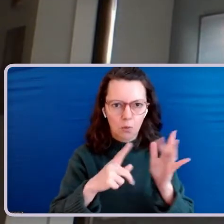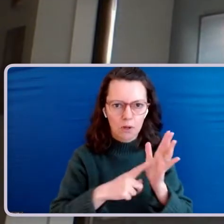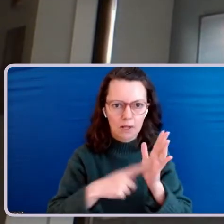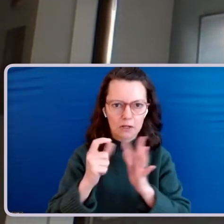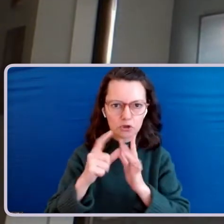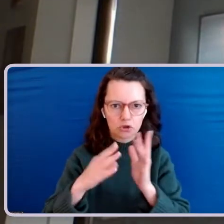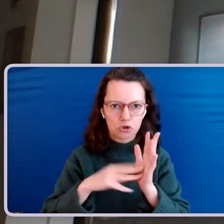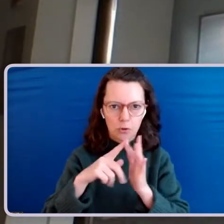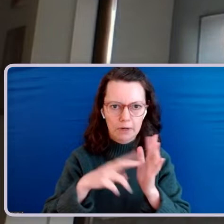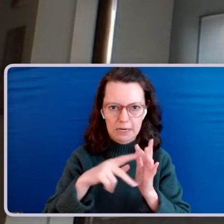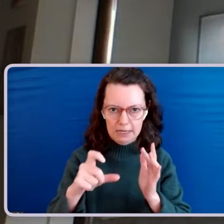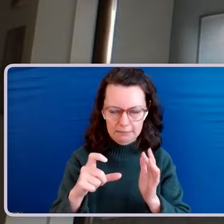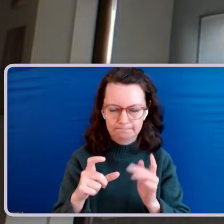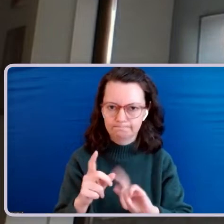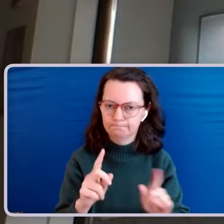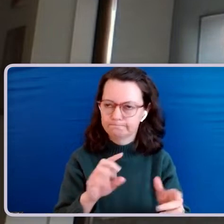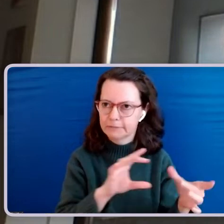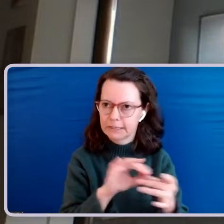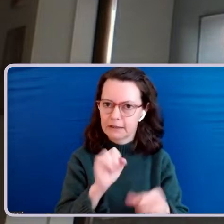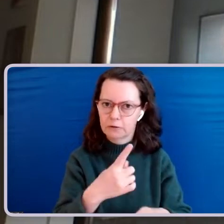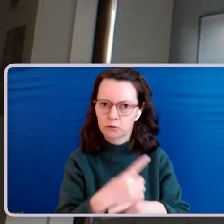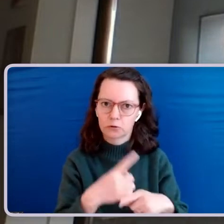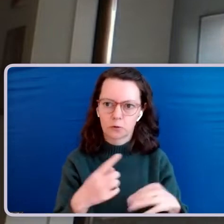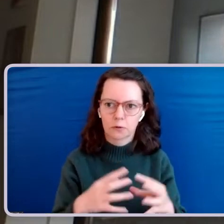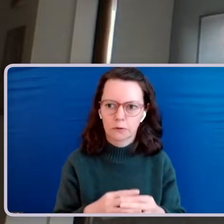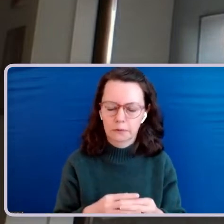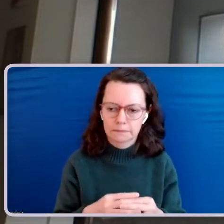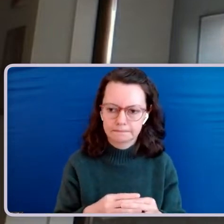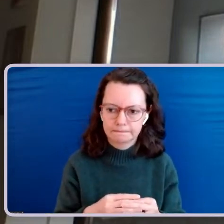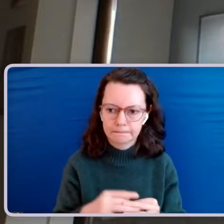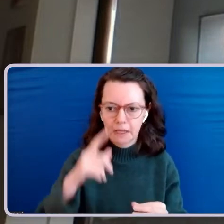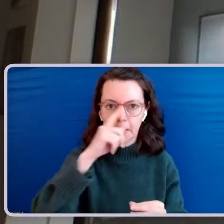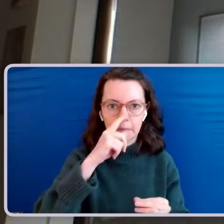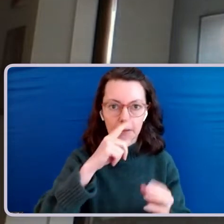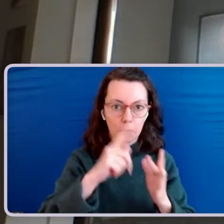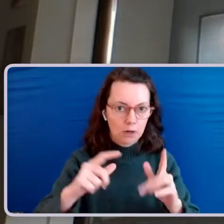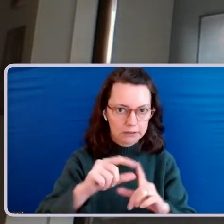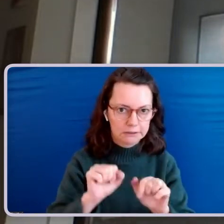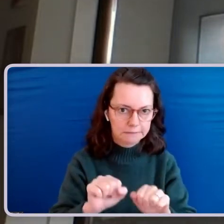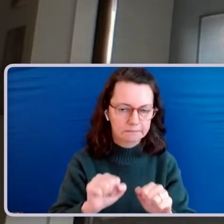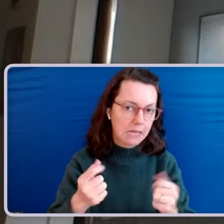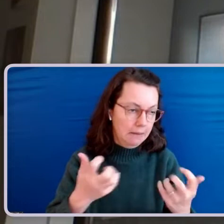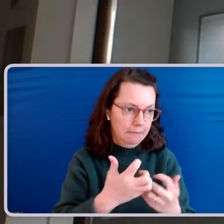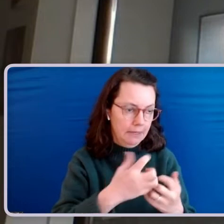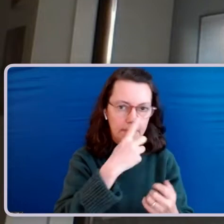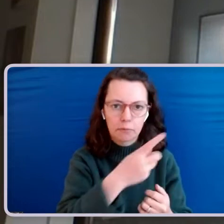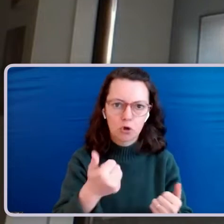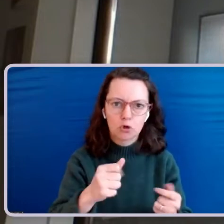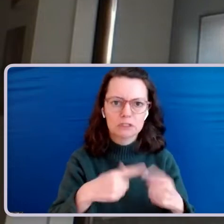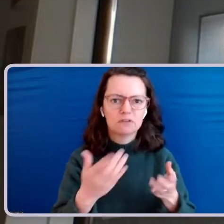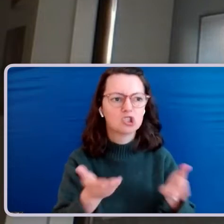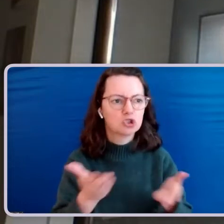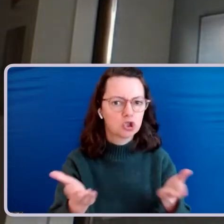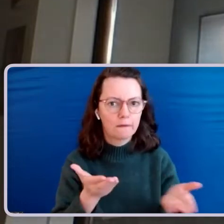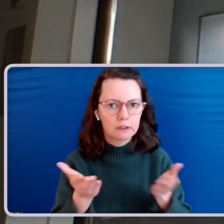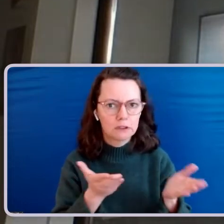I think that we need to remember that for people with intellectual disability, in fact, for a lot of people who use services,